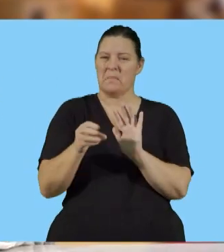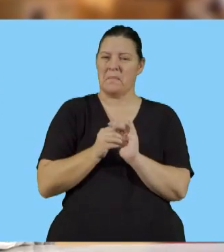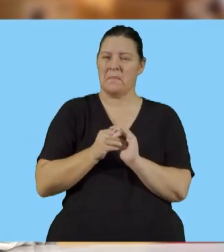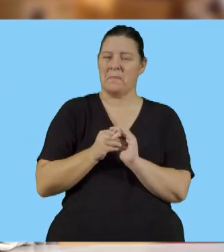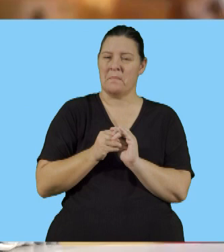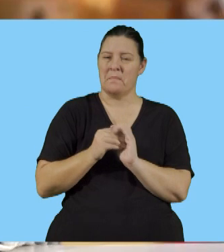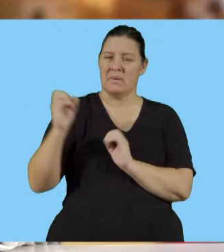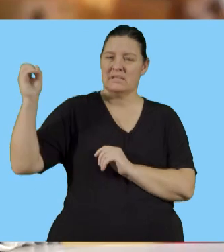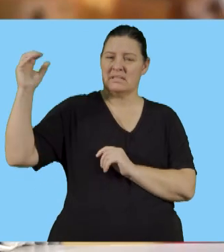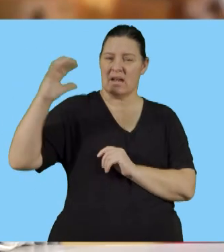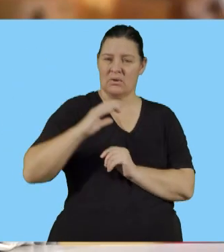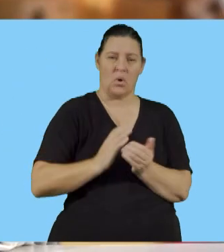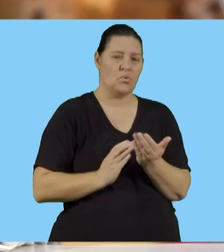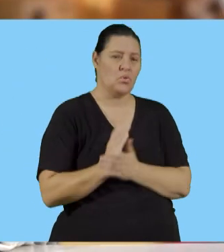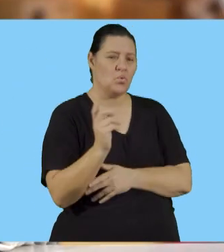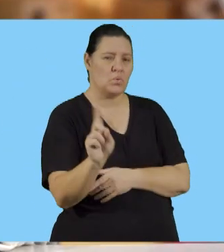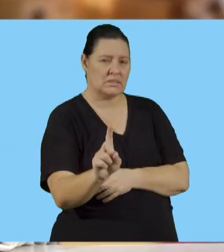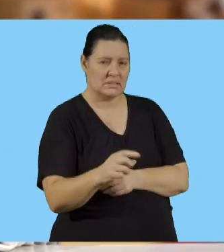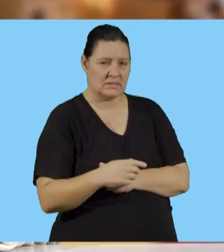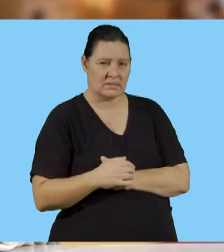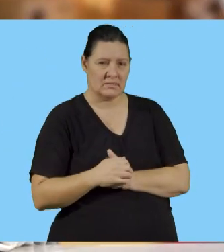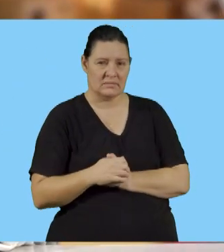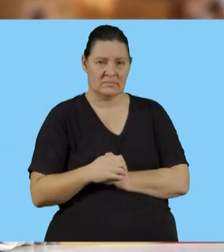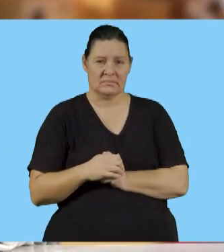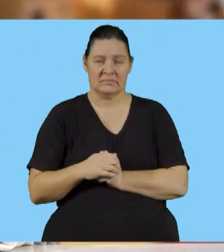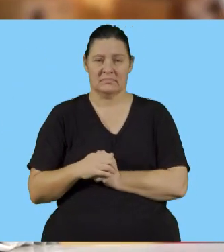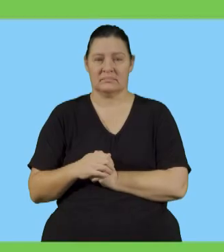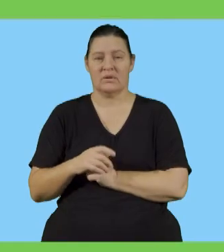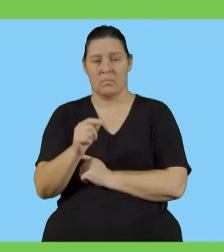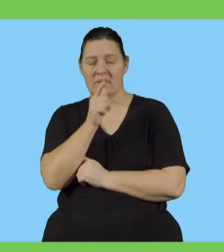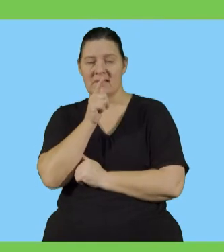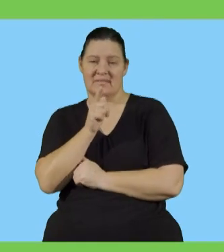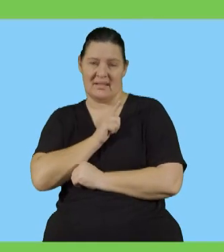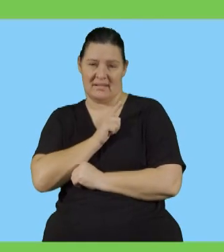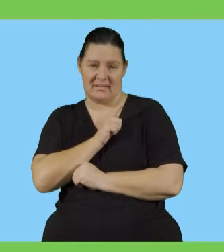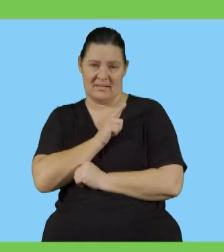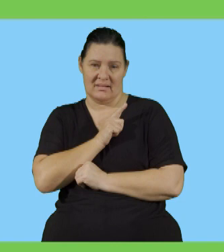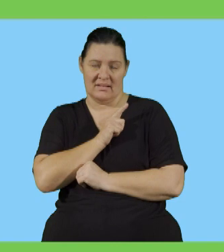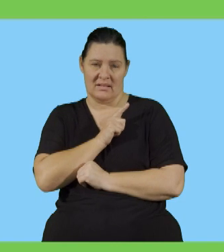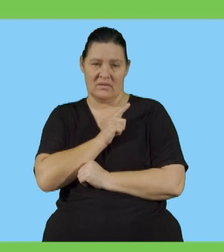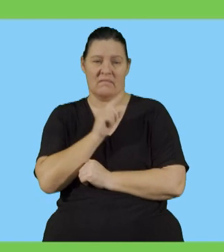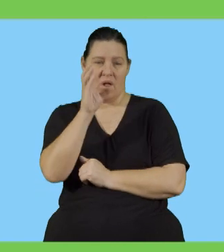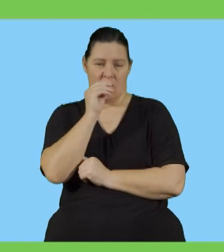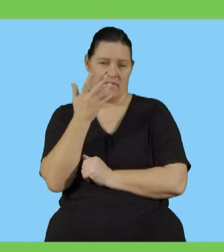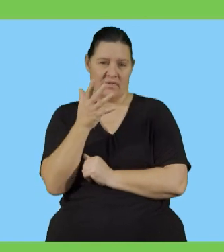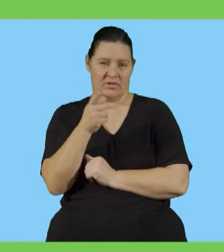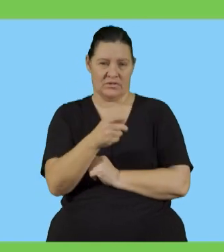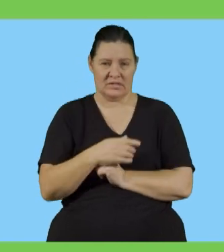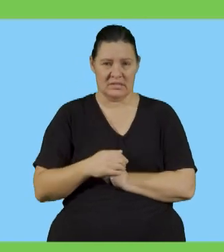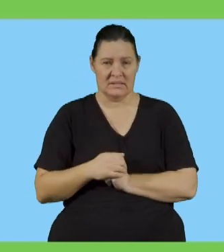sunlight through the what? So you need to tell me from what you have learned